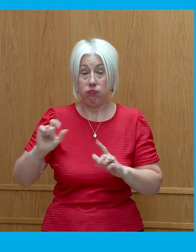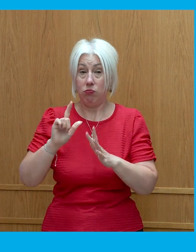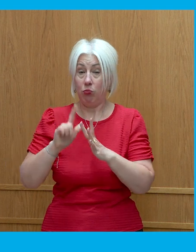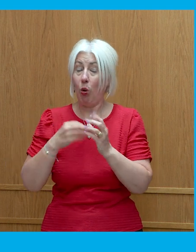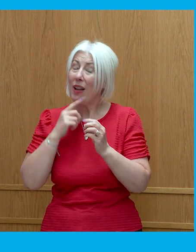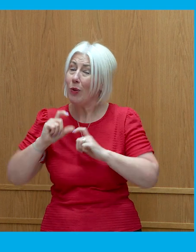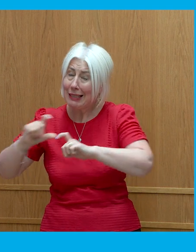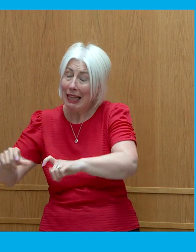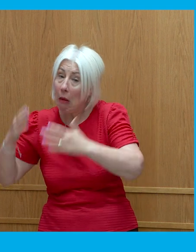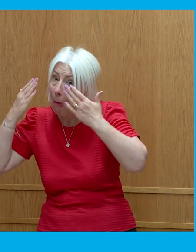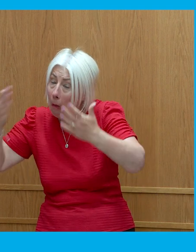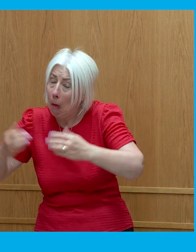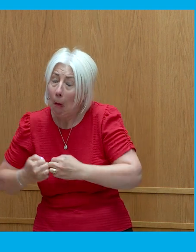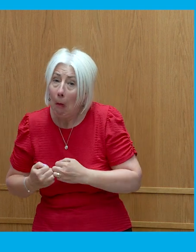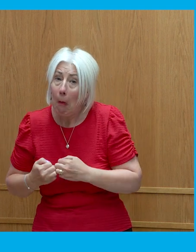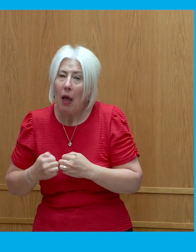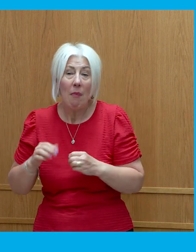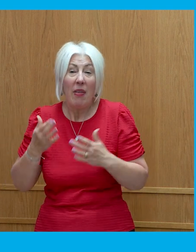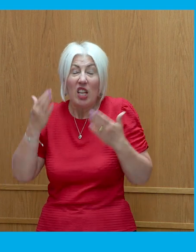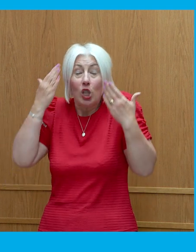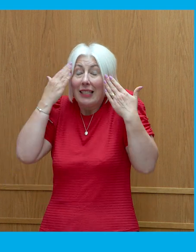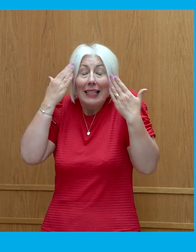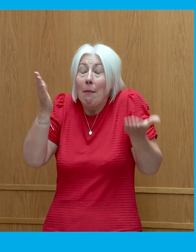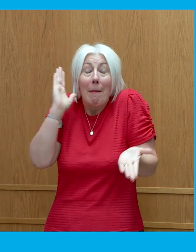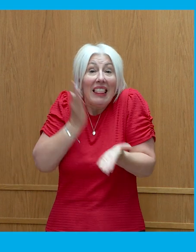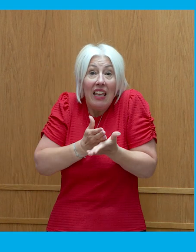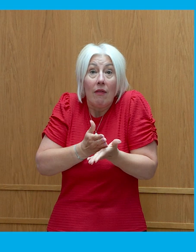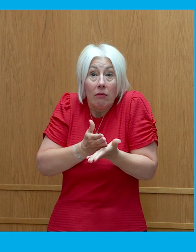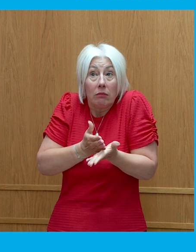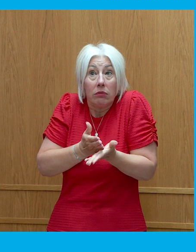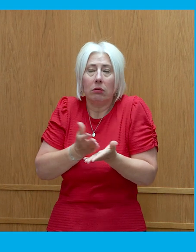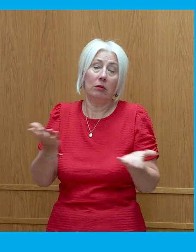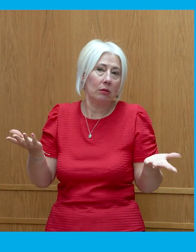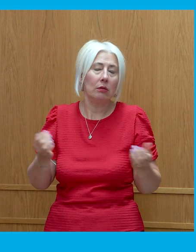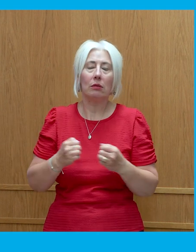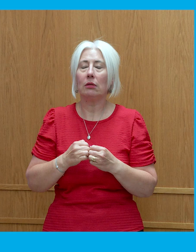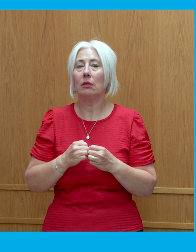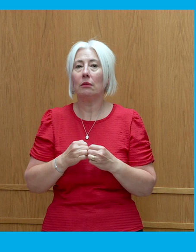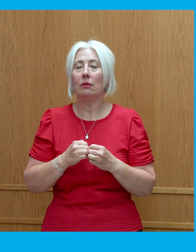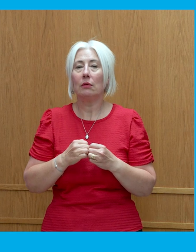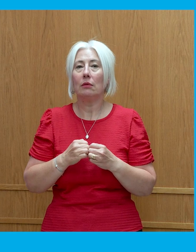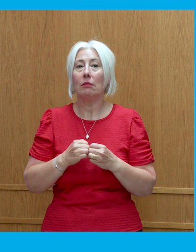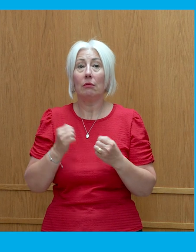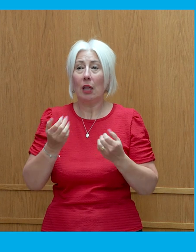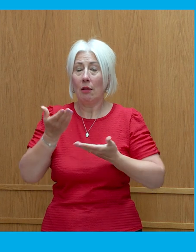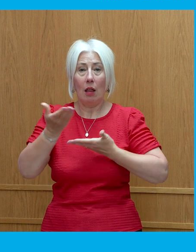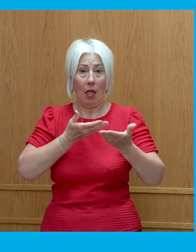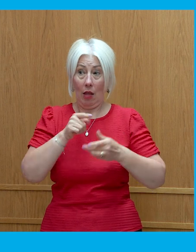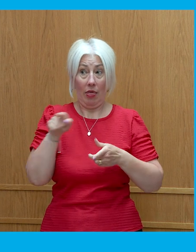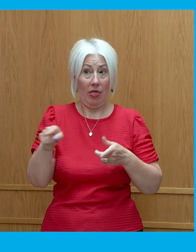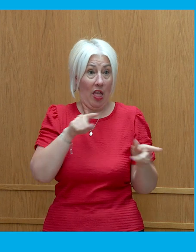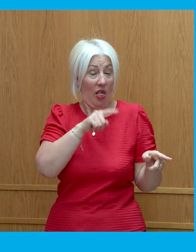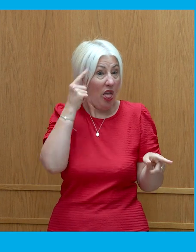just wonder if they didn't believe it would happen. And in those conversations, I mean, they didn't believe it would happen.